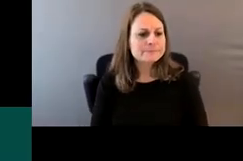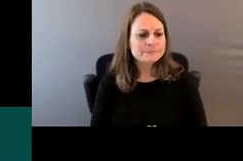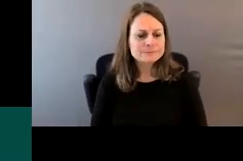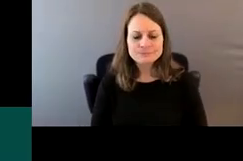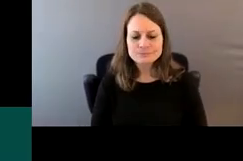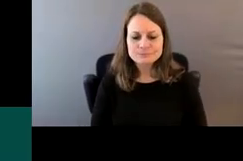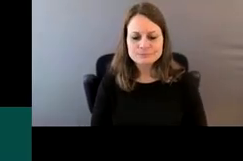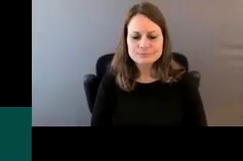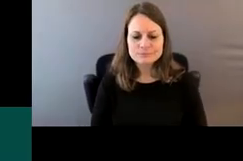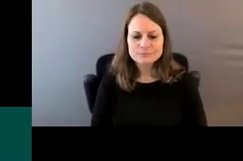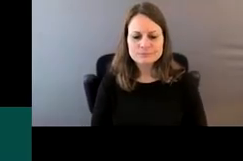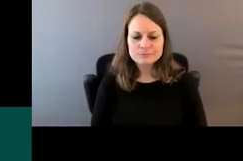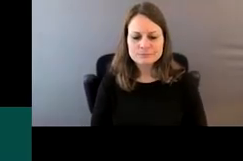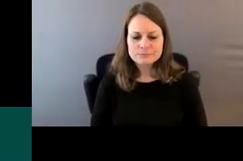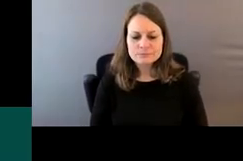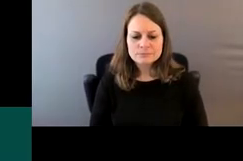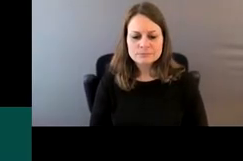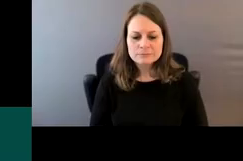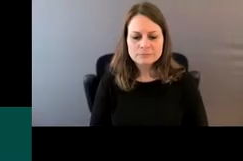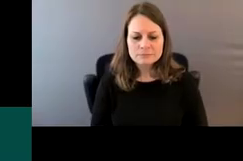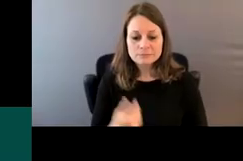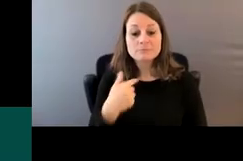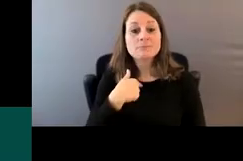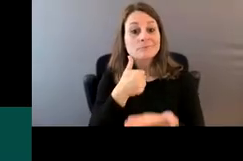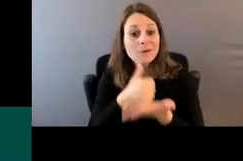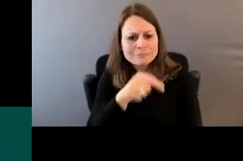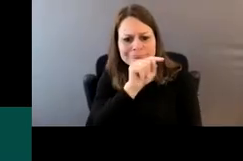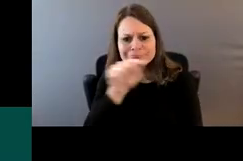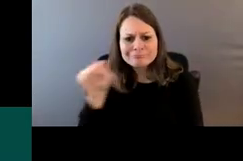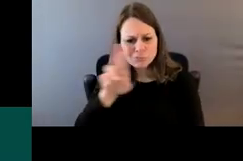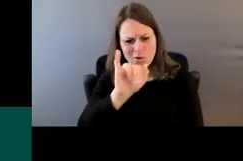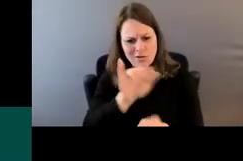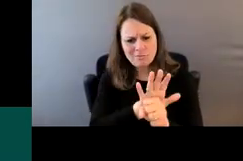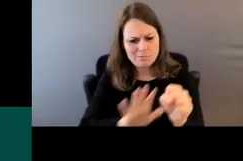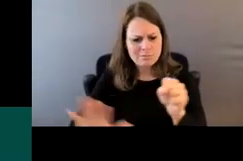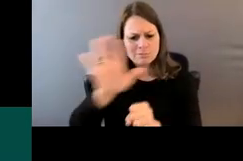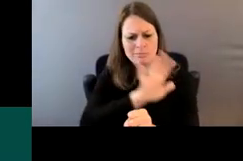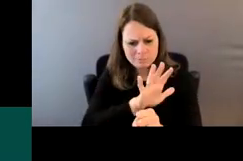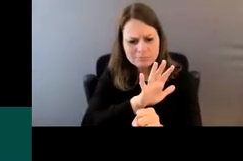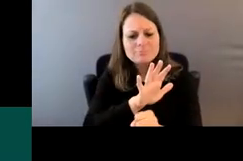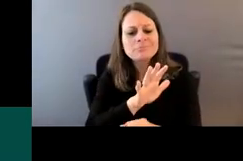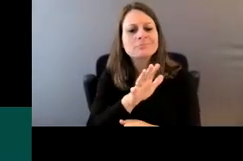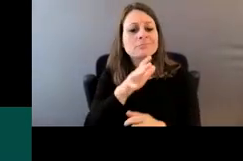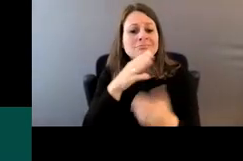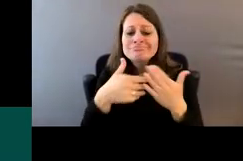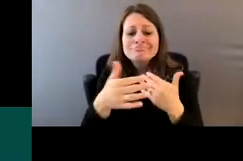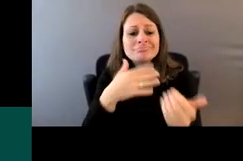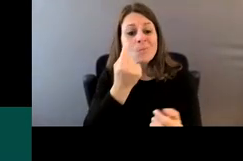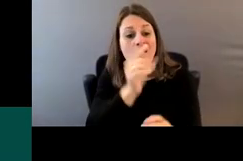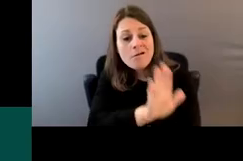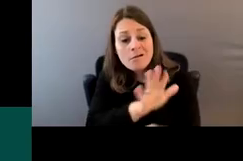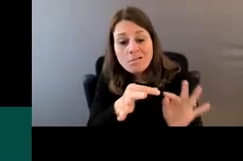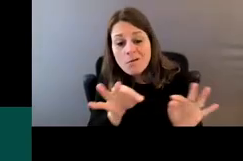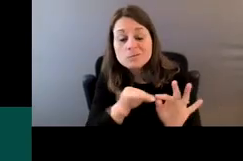of all ages, abilities, and backgrounds access and navigate healthcare, education, healthy aging, and